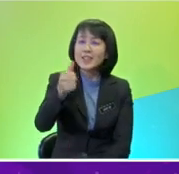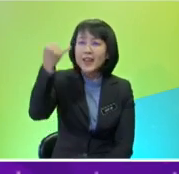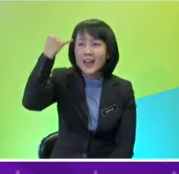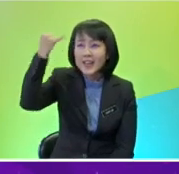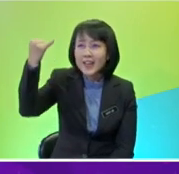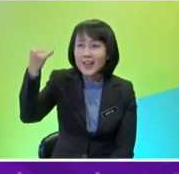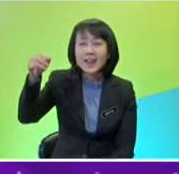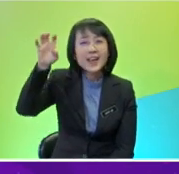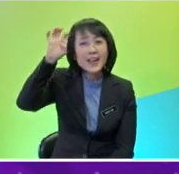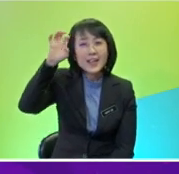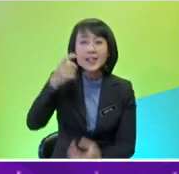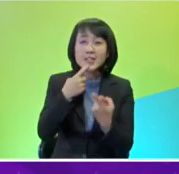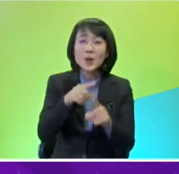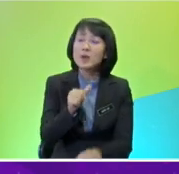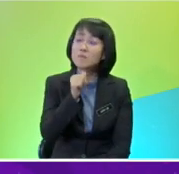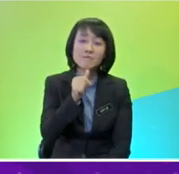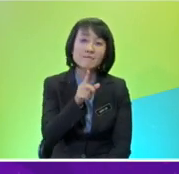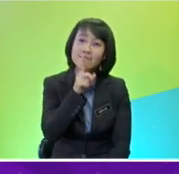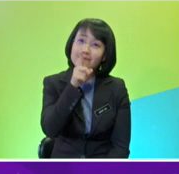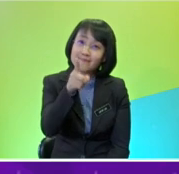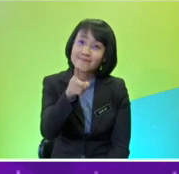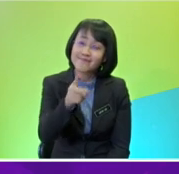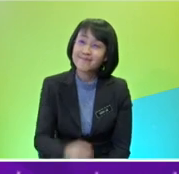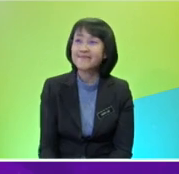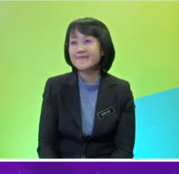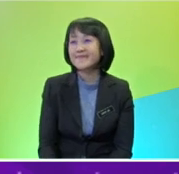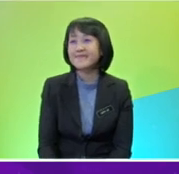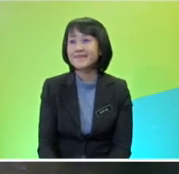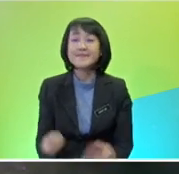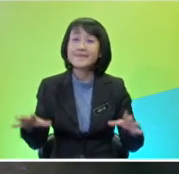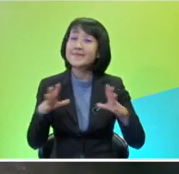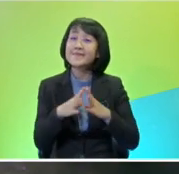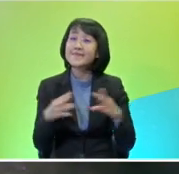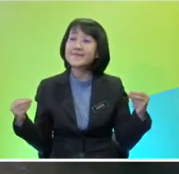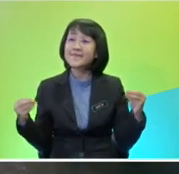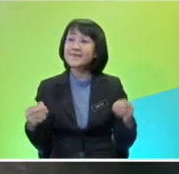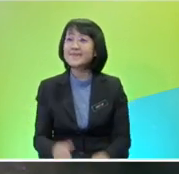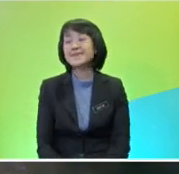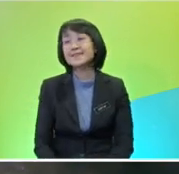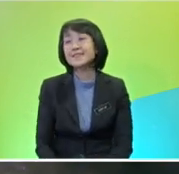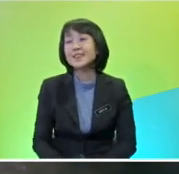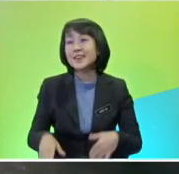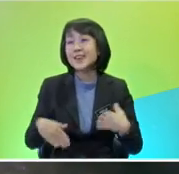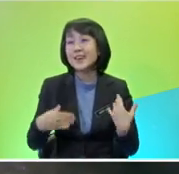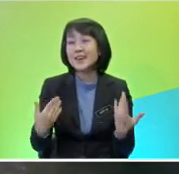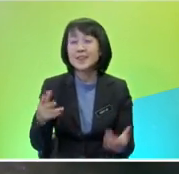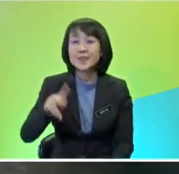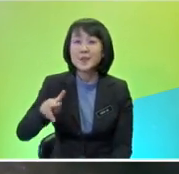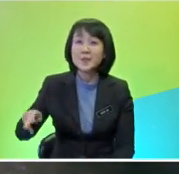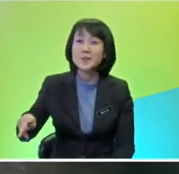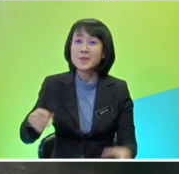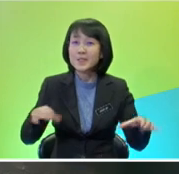Emir. Not sure. Okay, that's all, Chris. Okay, so how did our pupils do for this